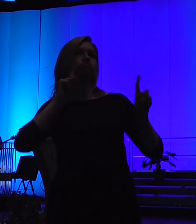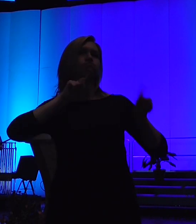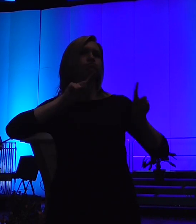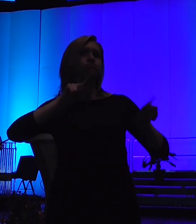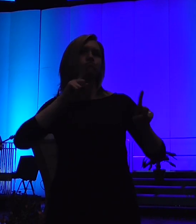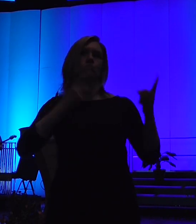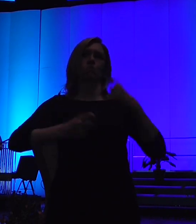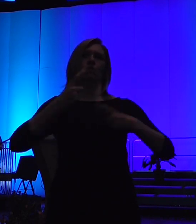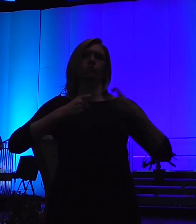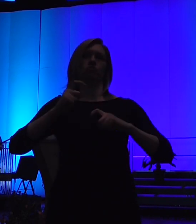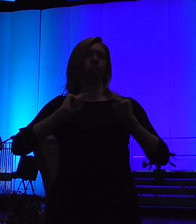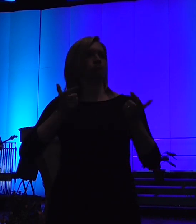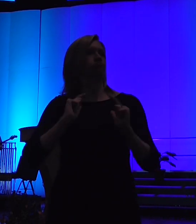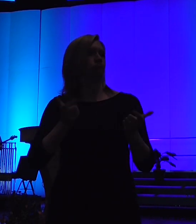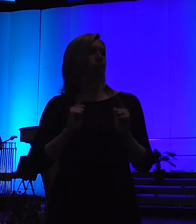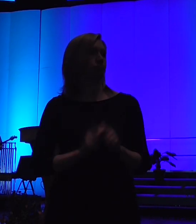questions.